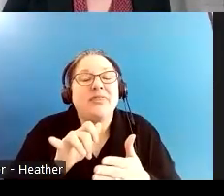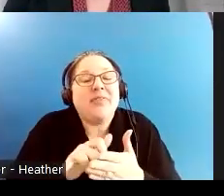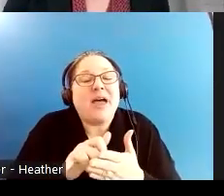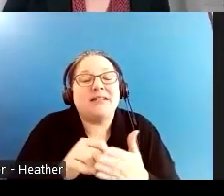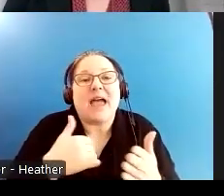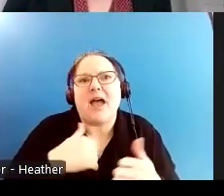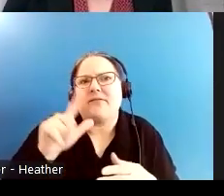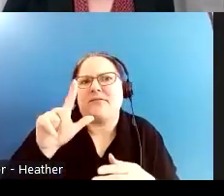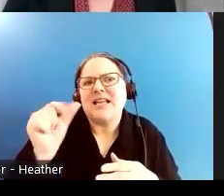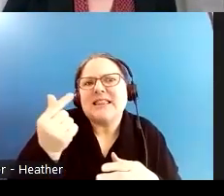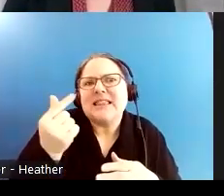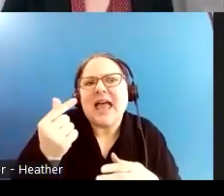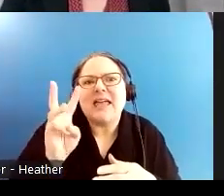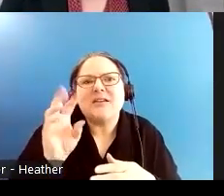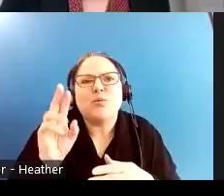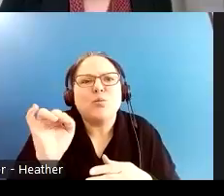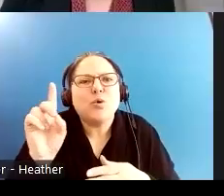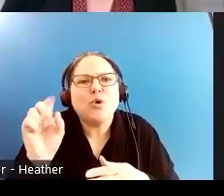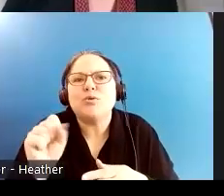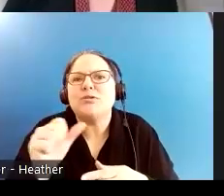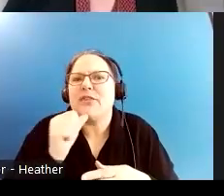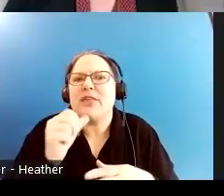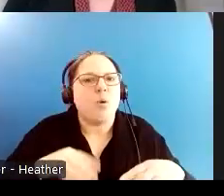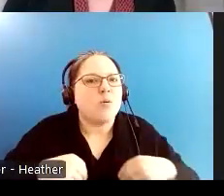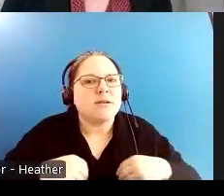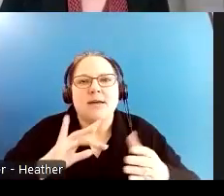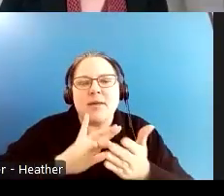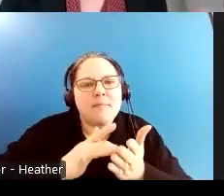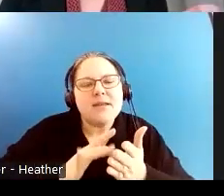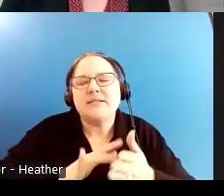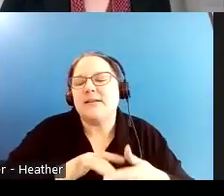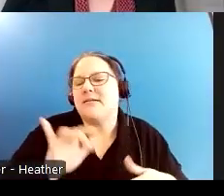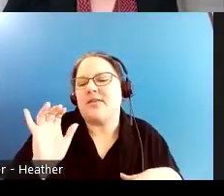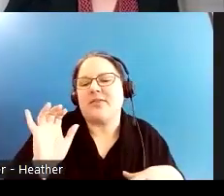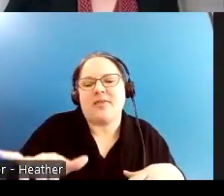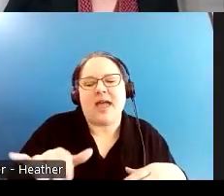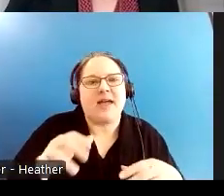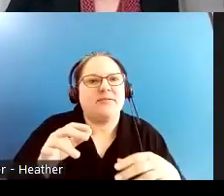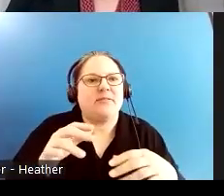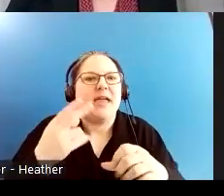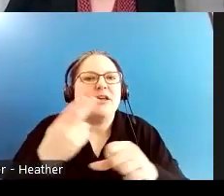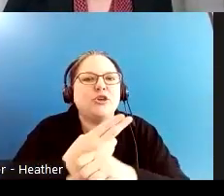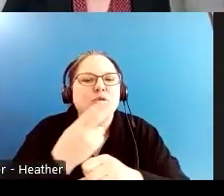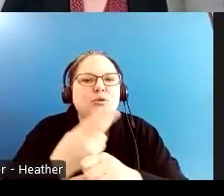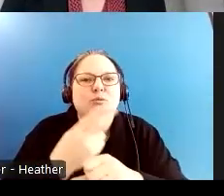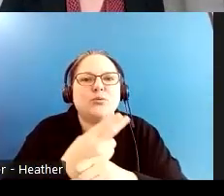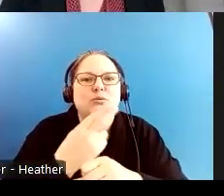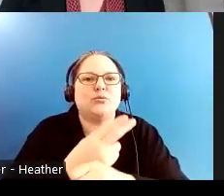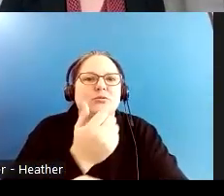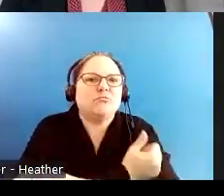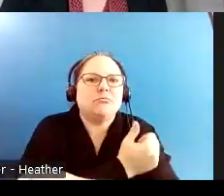not, they're never going to accept antibiotics, that are using every day like the highest amounts you can